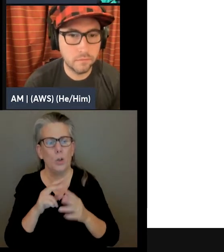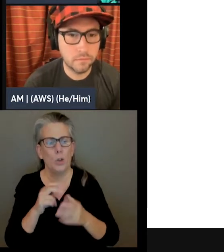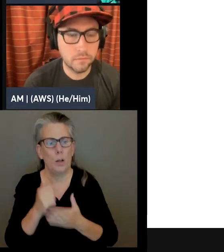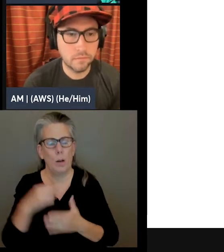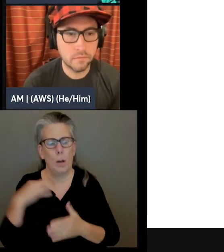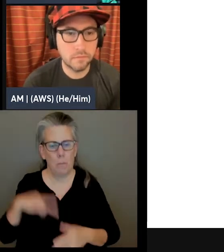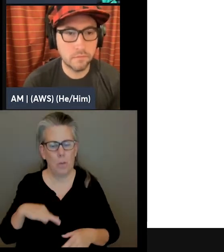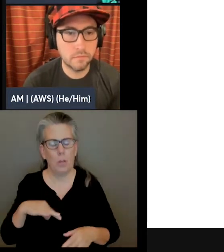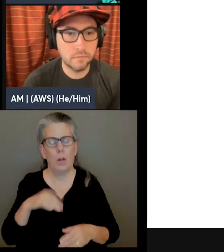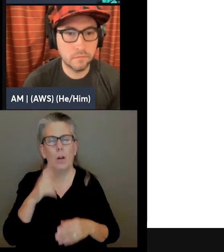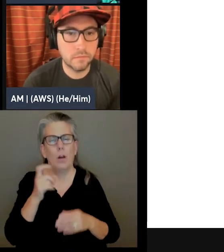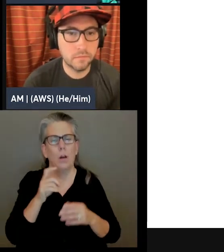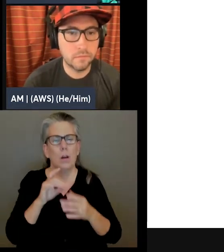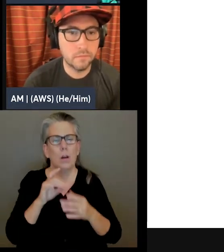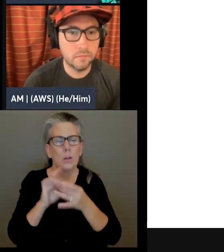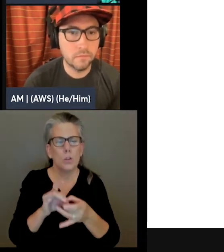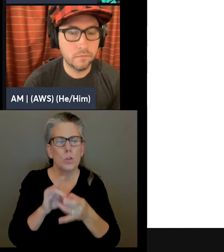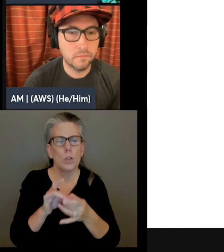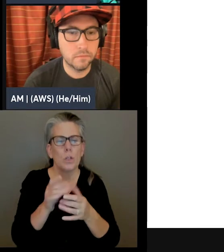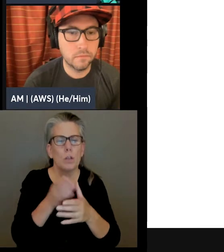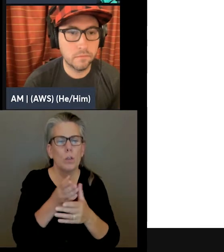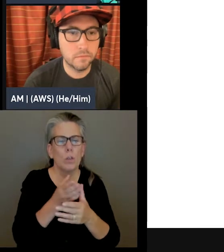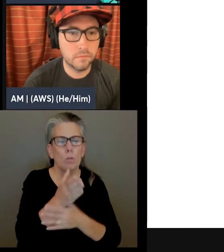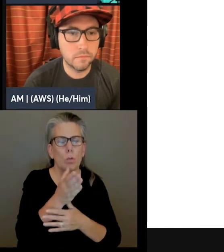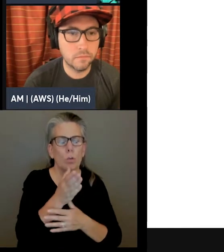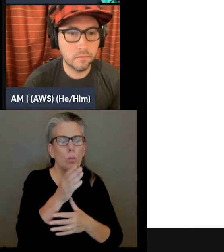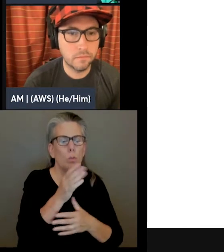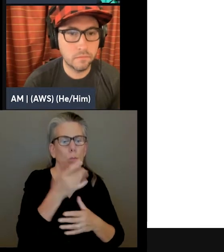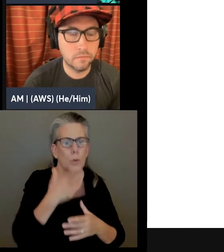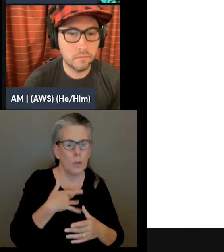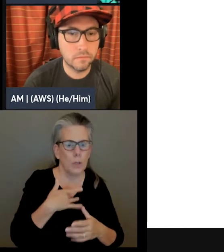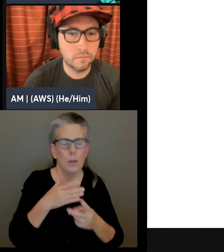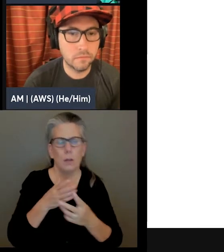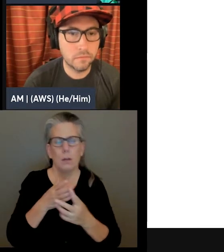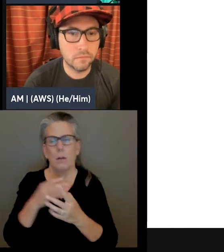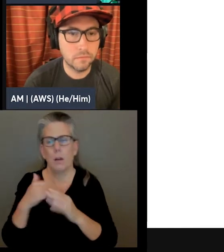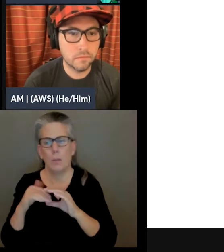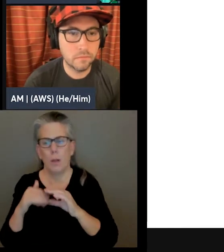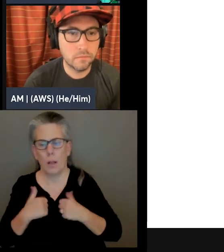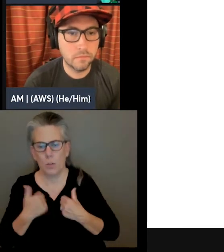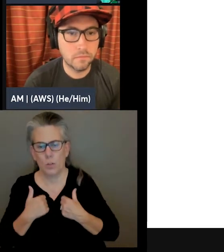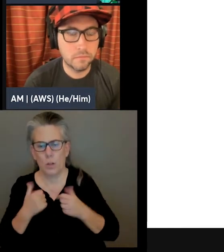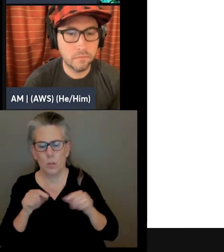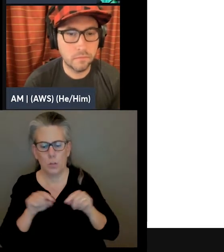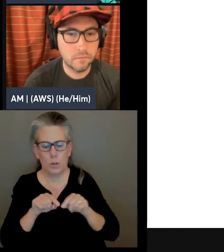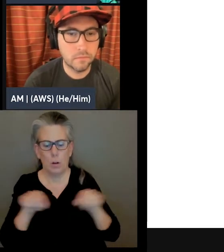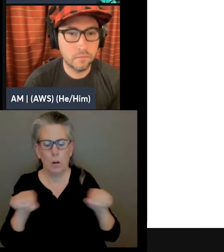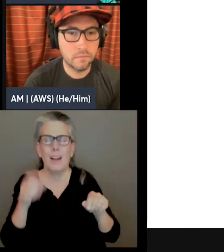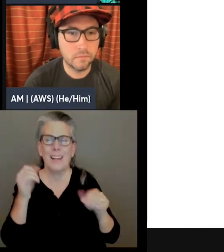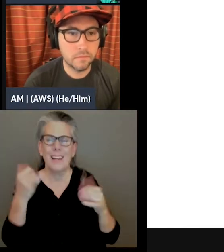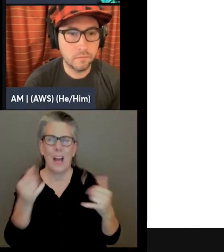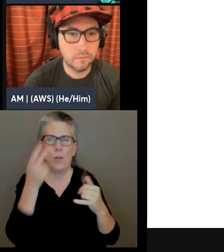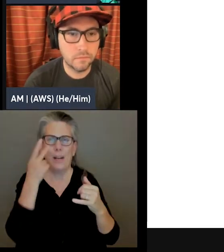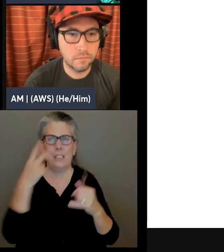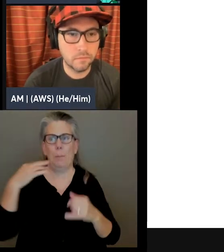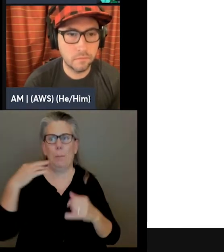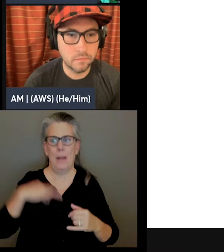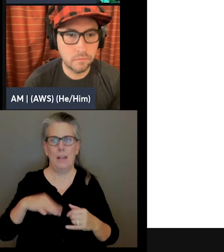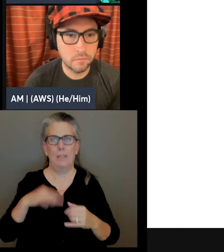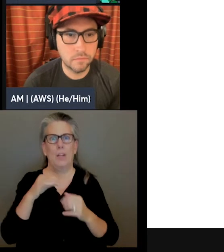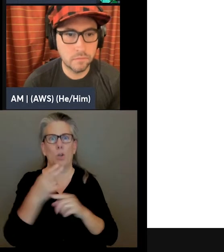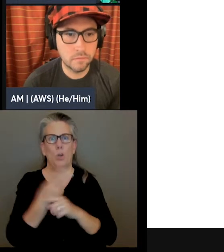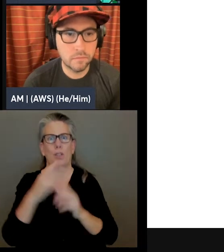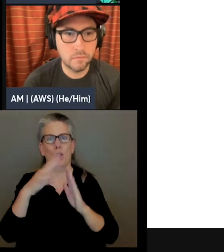address. So now I'm kind of seeing like the benefit of a graph, because like you said, multiple